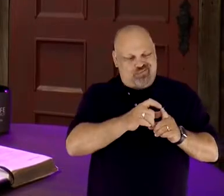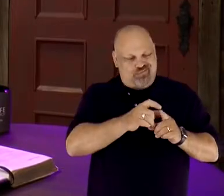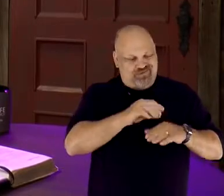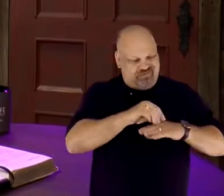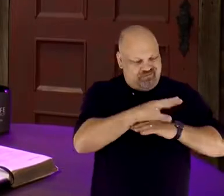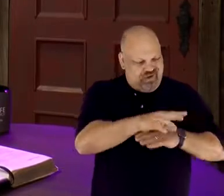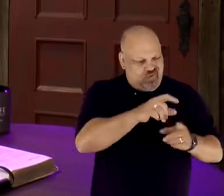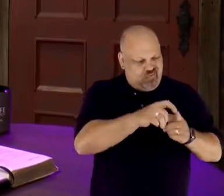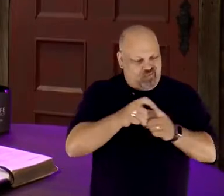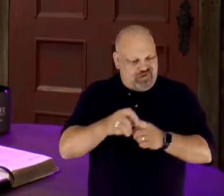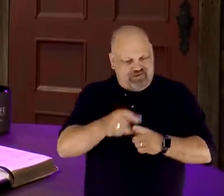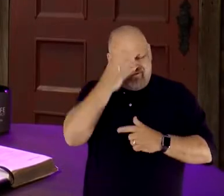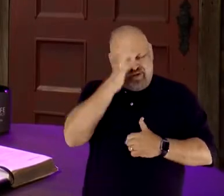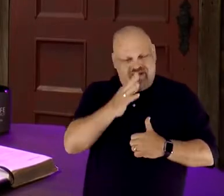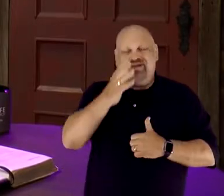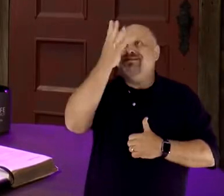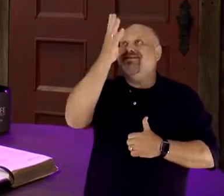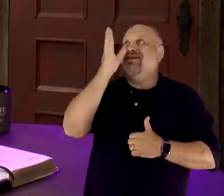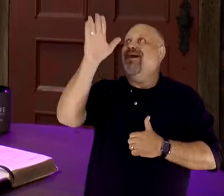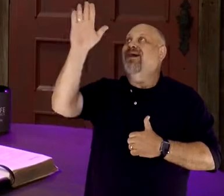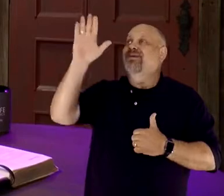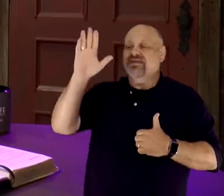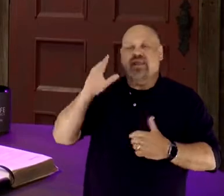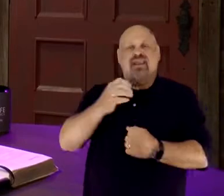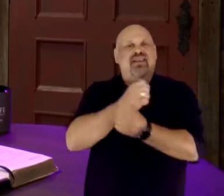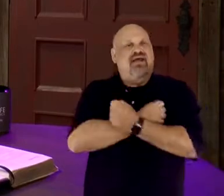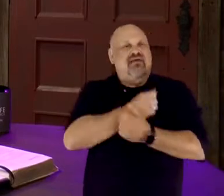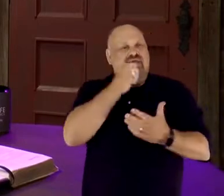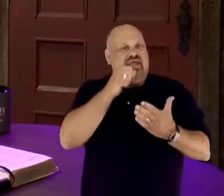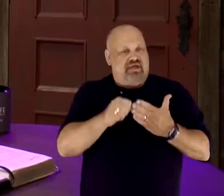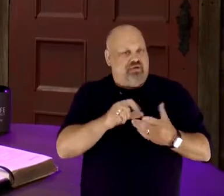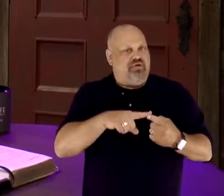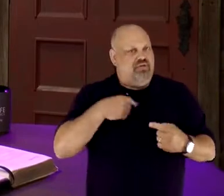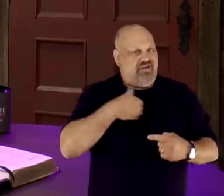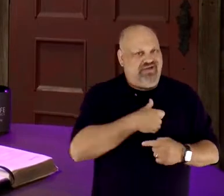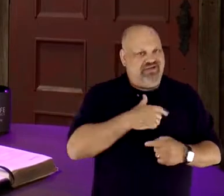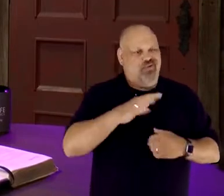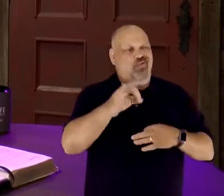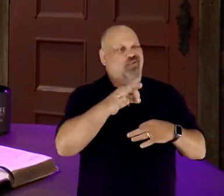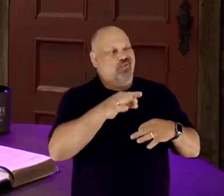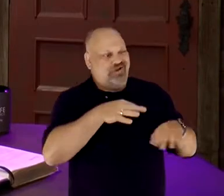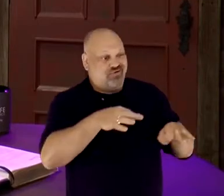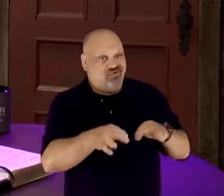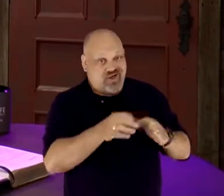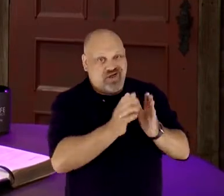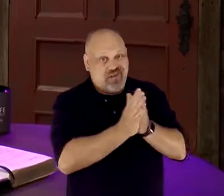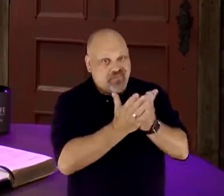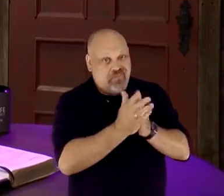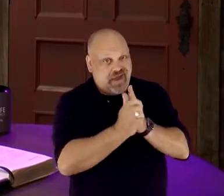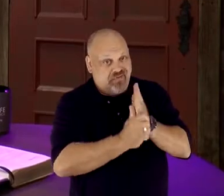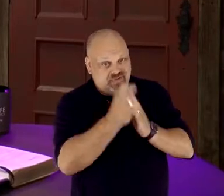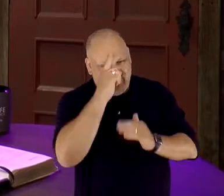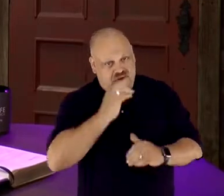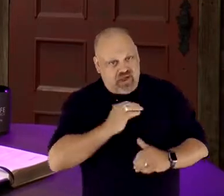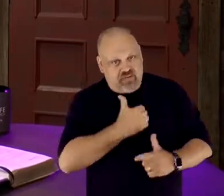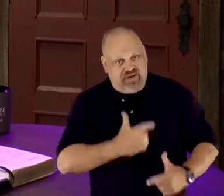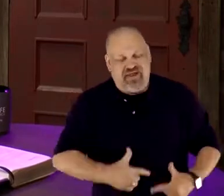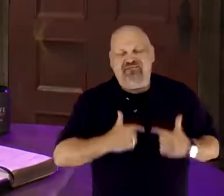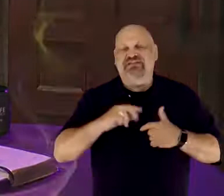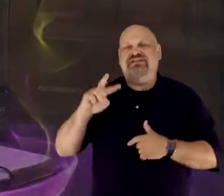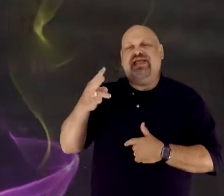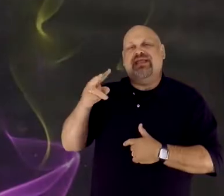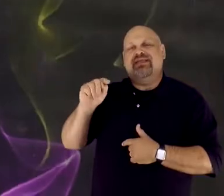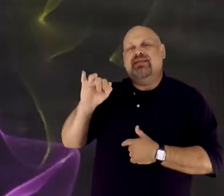the Almighty's love letter to us, or His instruction manual for our lives. 2 Timothy 3:16